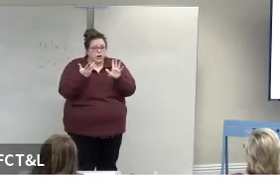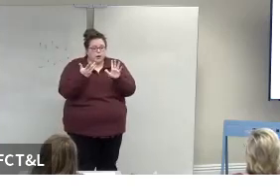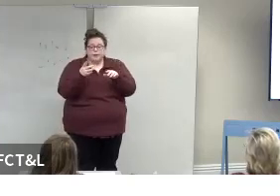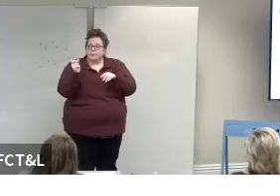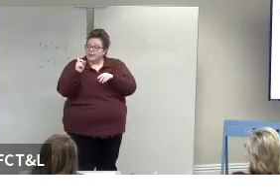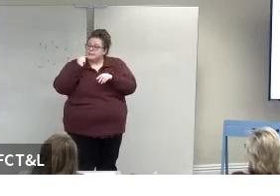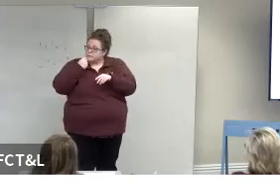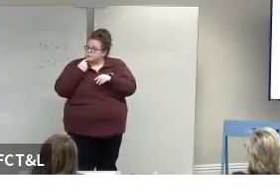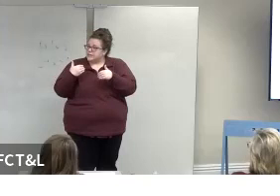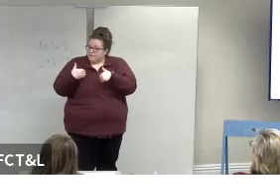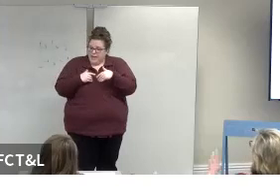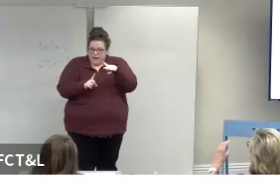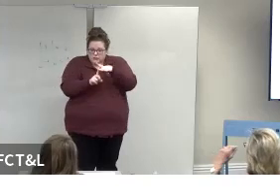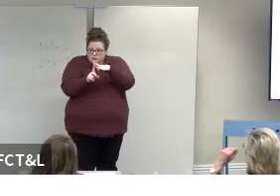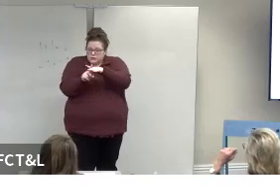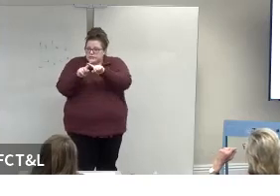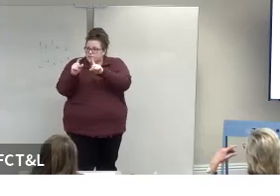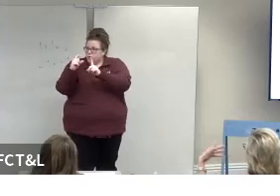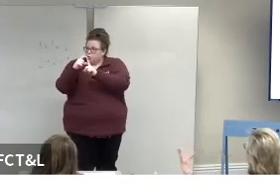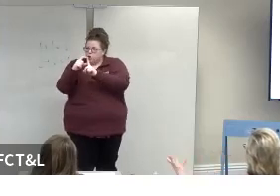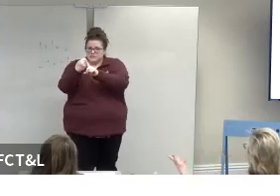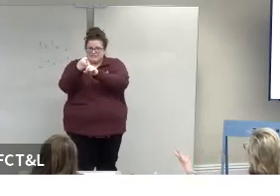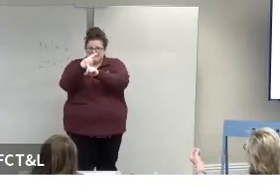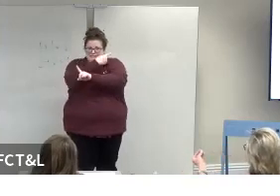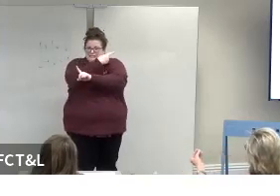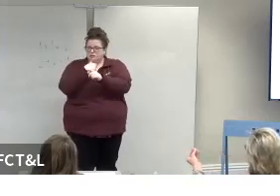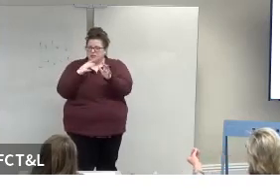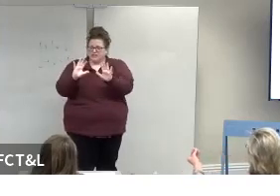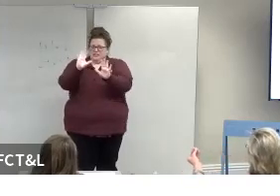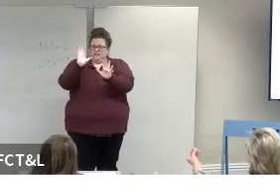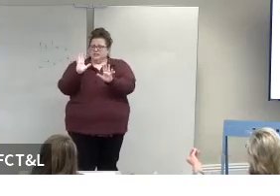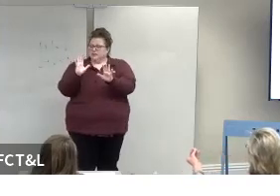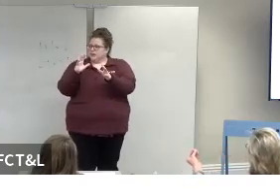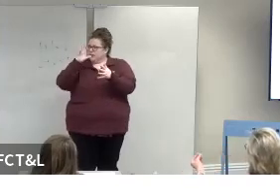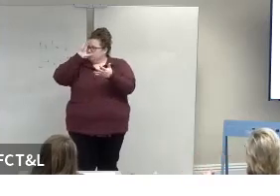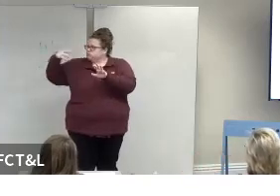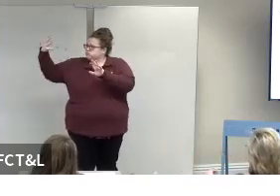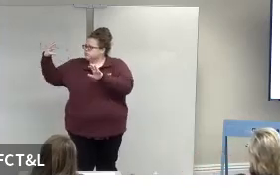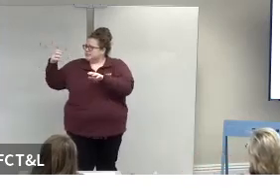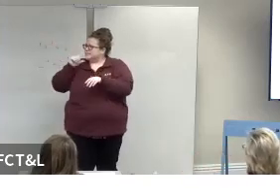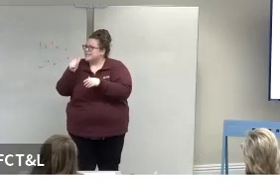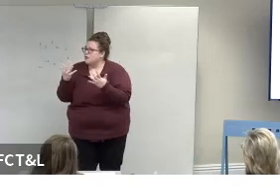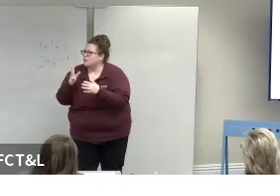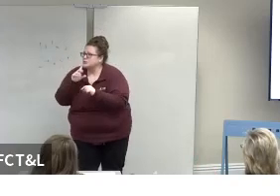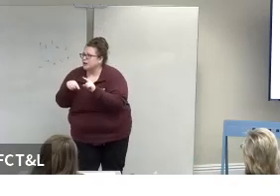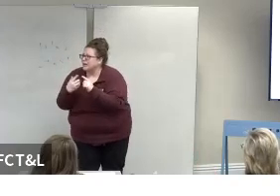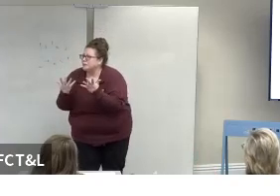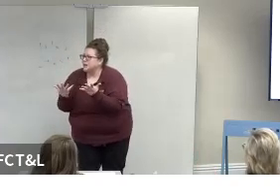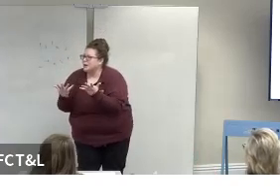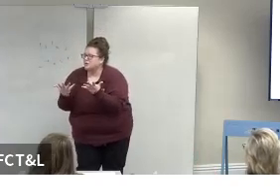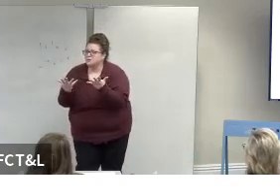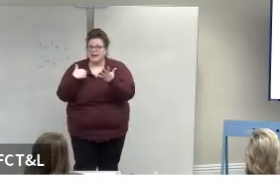I don't know where this came from, but it seriously, all this vocabulary, it was just skewed, and it just came out of